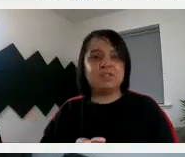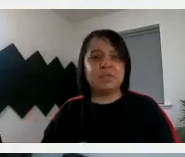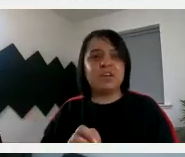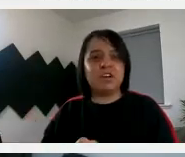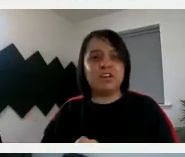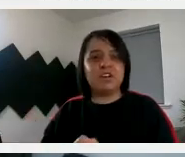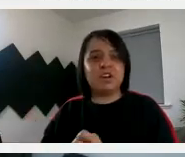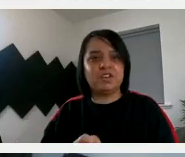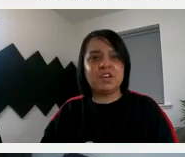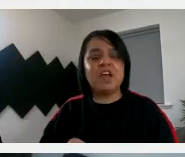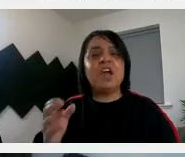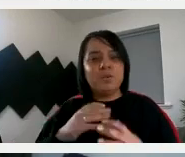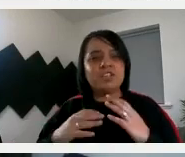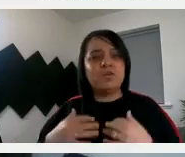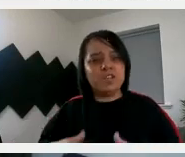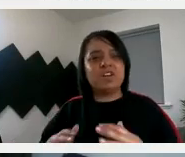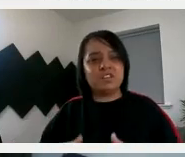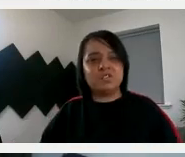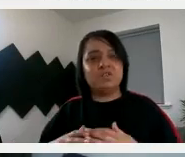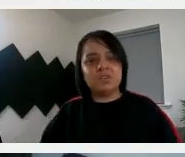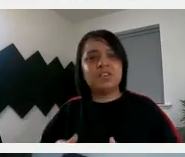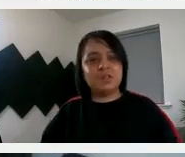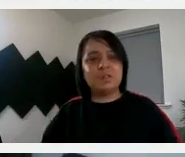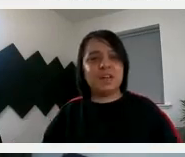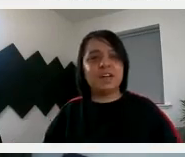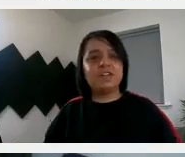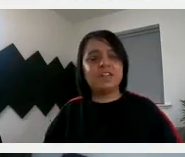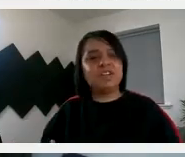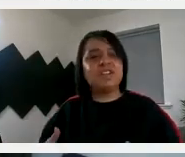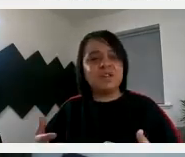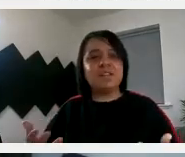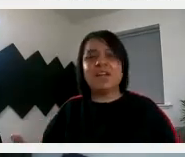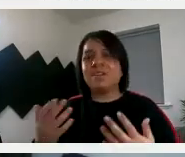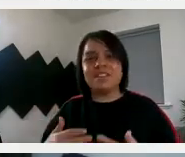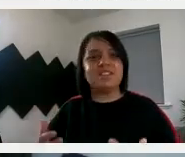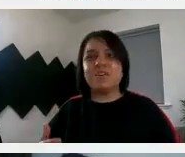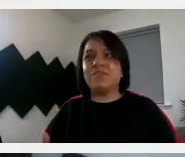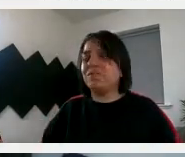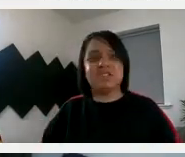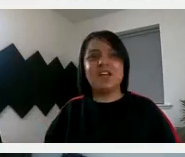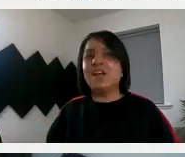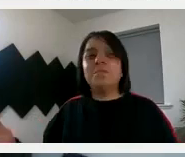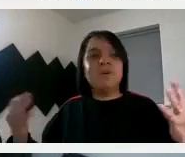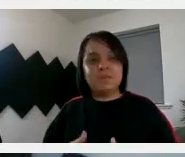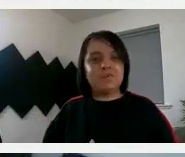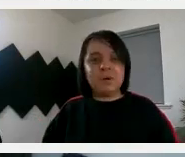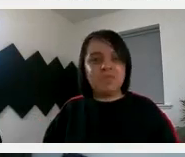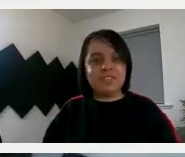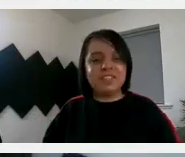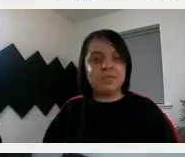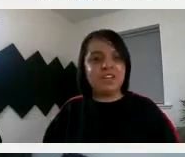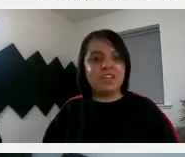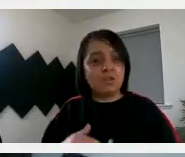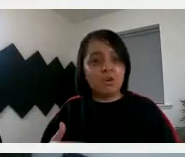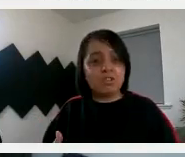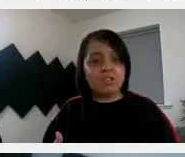still speak Irish, but it's slowly starting to disappear. They're trying to keep it there, but it's disappearing because many people from overseas are